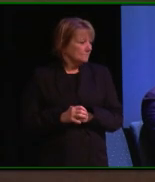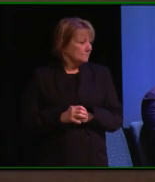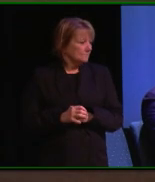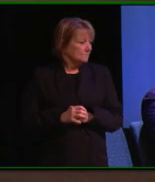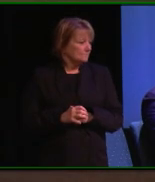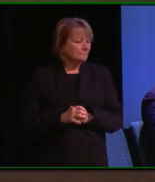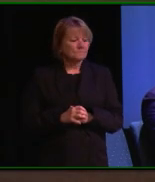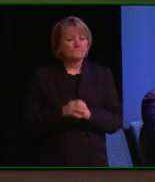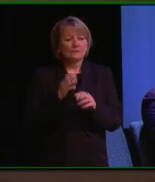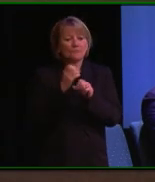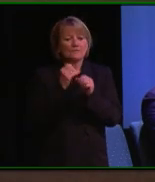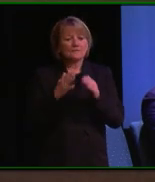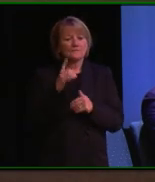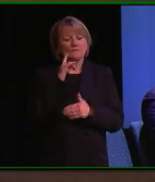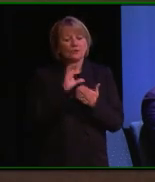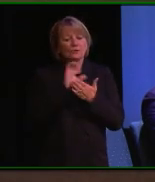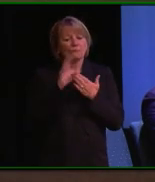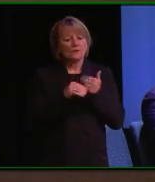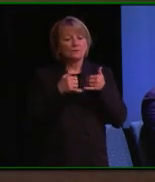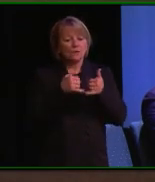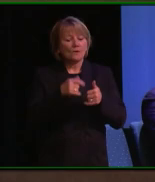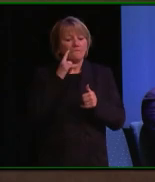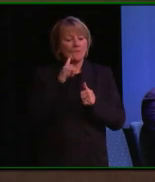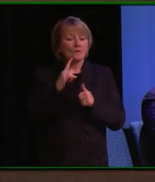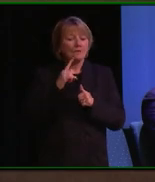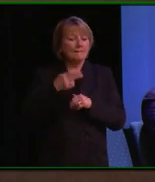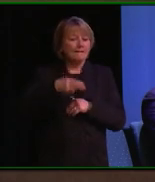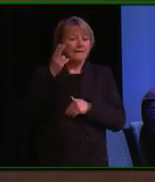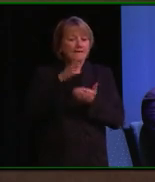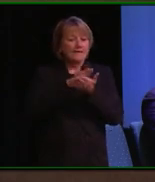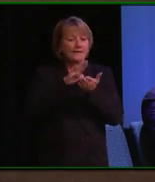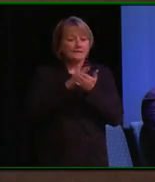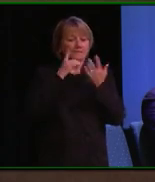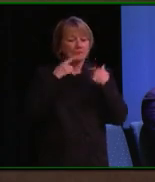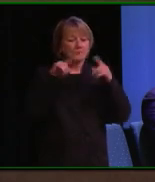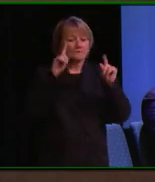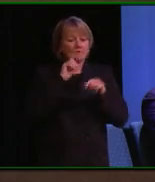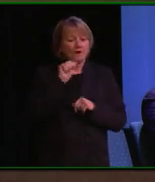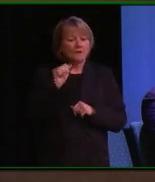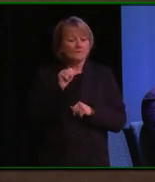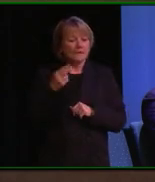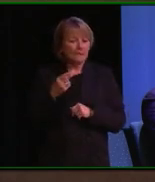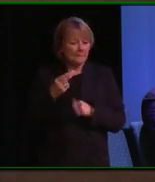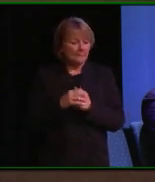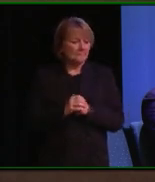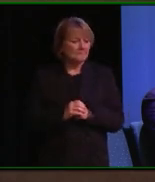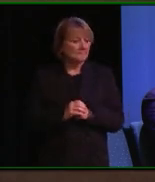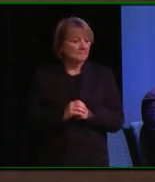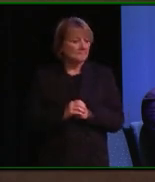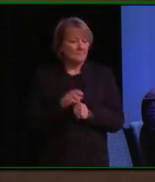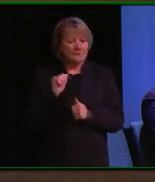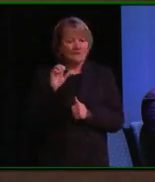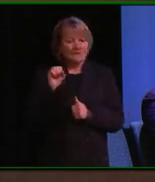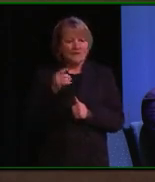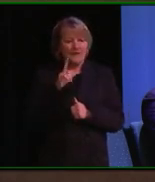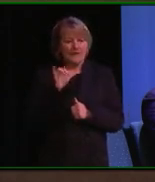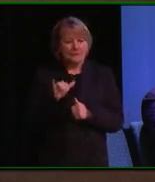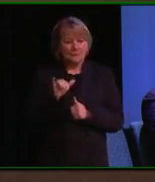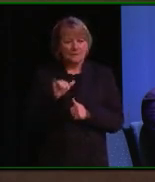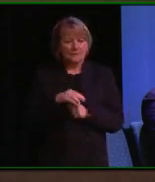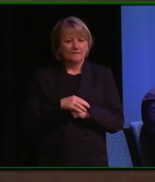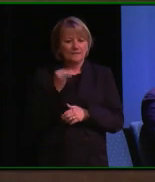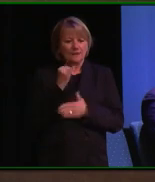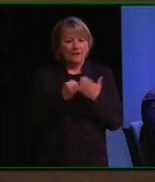The recipients of the Curriculum Award for High Academic Achievement for Arts and Humanities are Ashley Barrett, Art